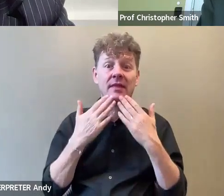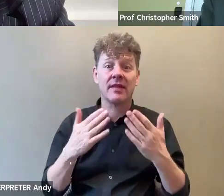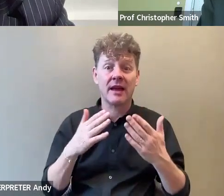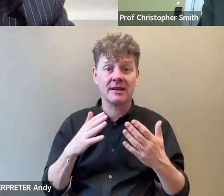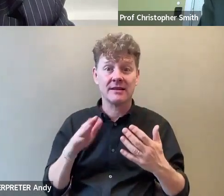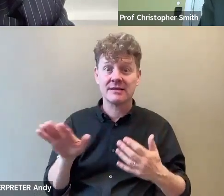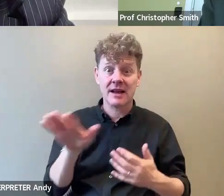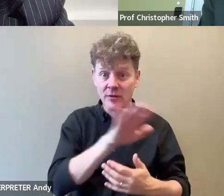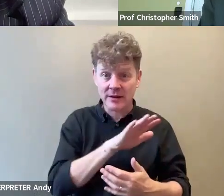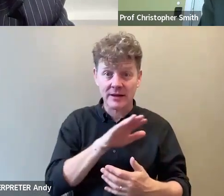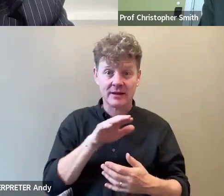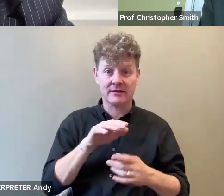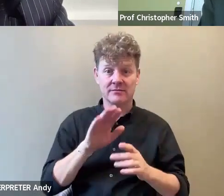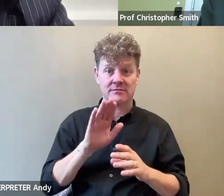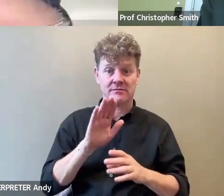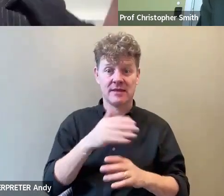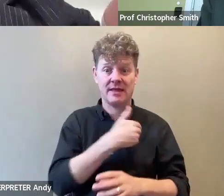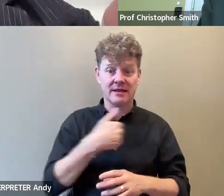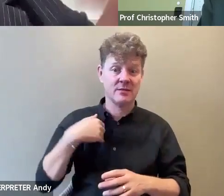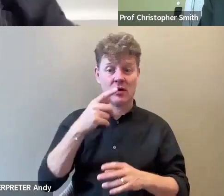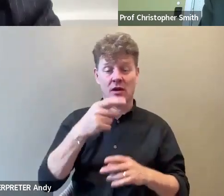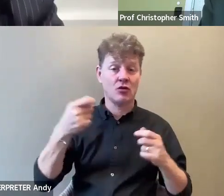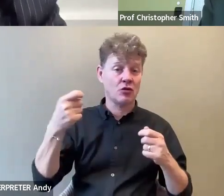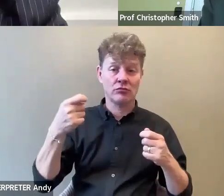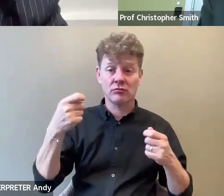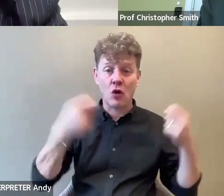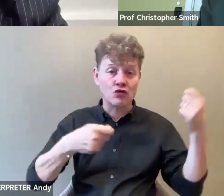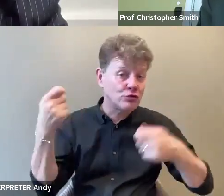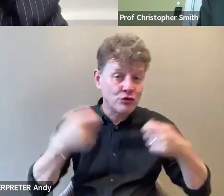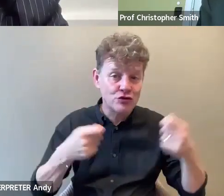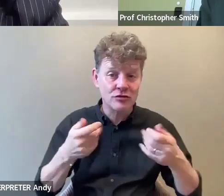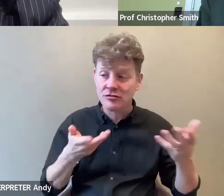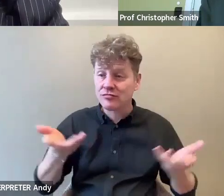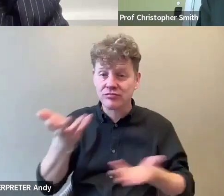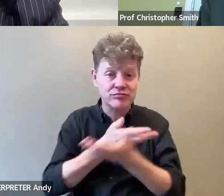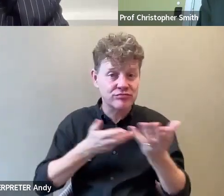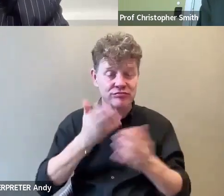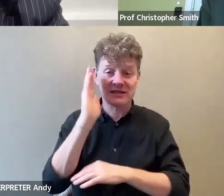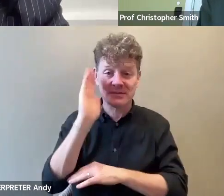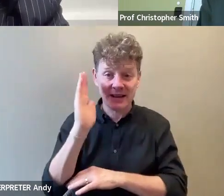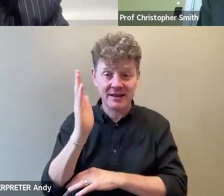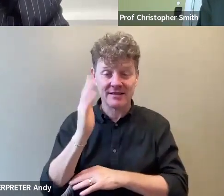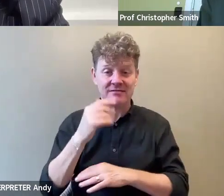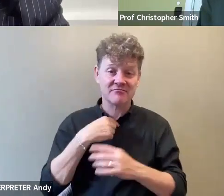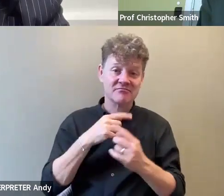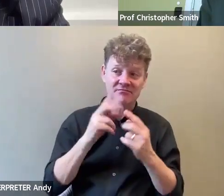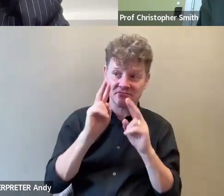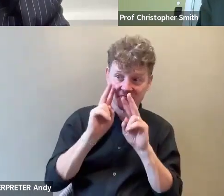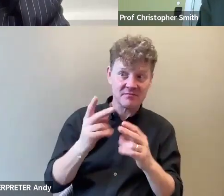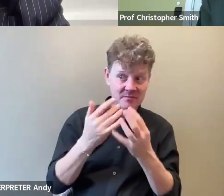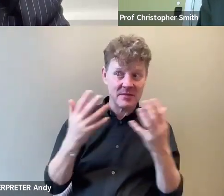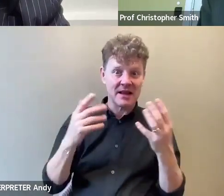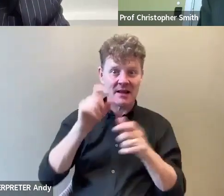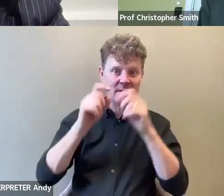Everybody for all your contributions this morning and to all of our speakers this morning. I saw quite a lot of people talking to each other,